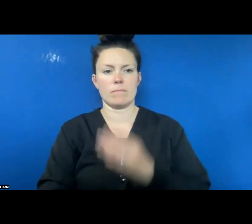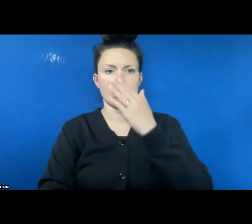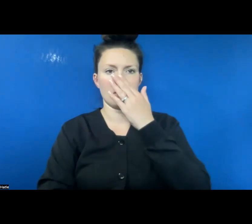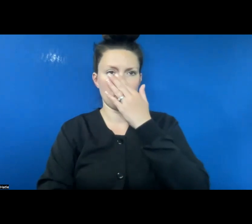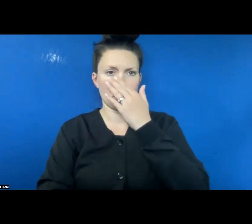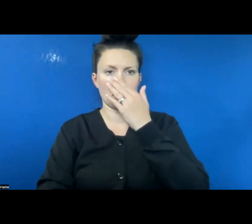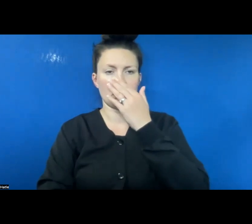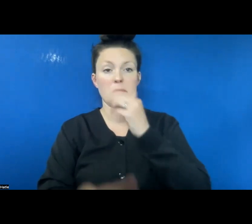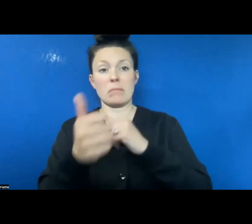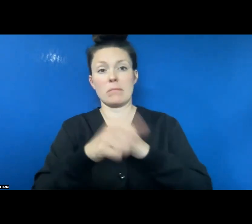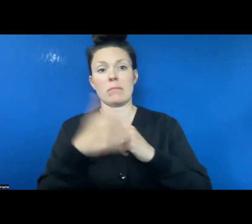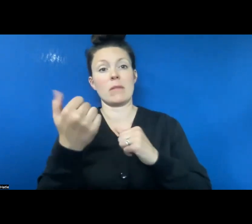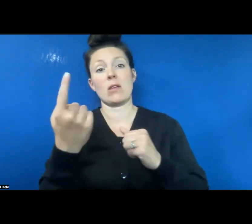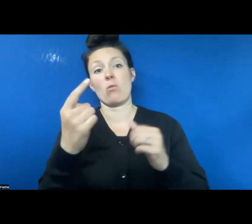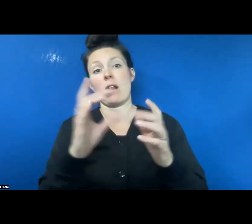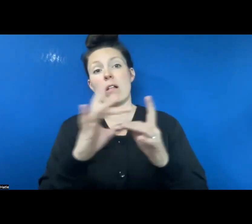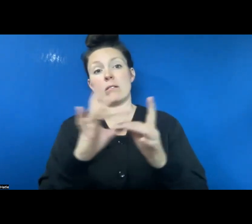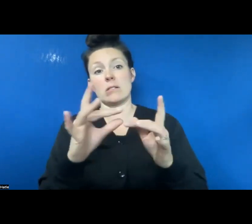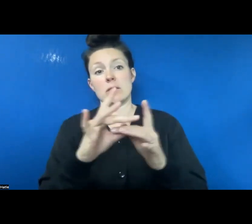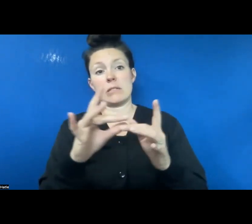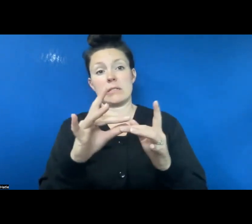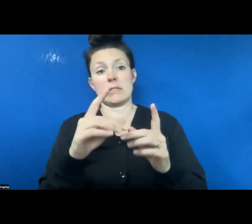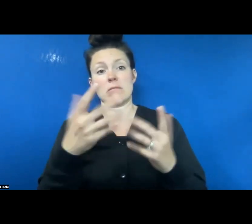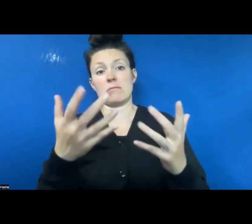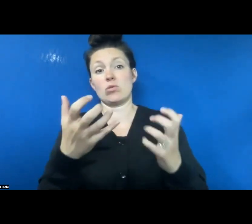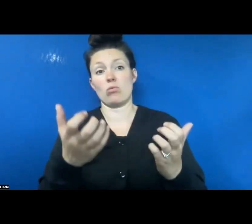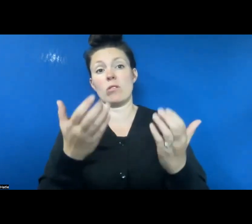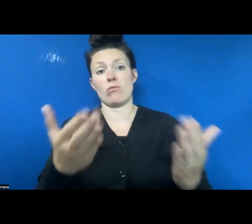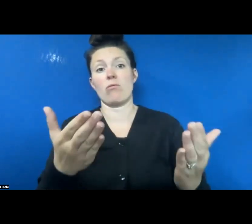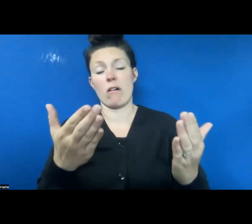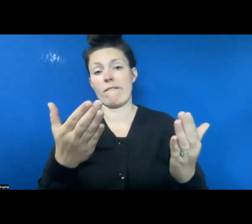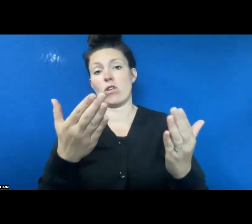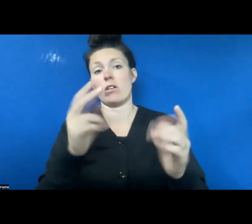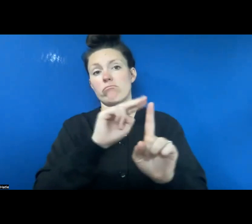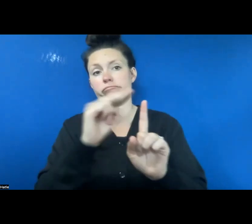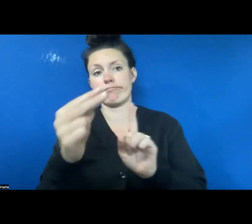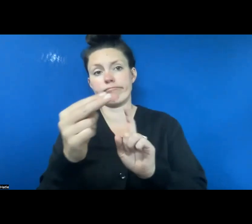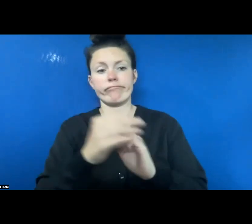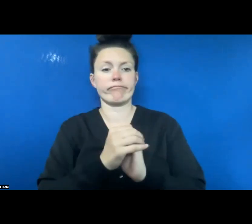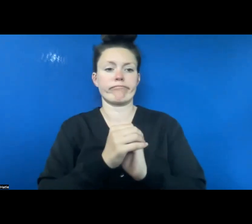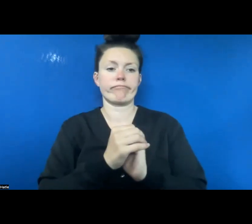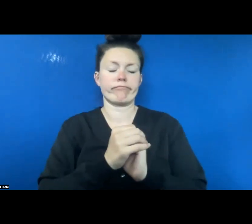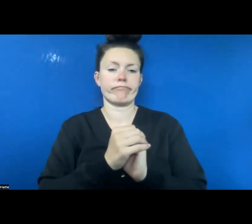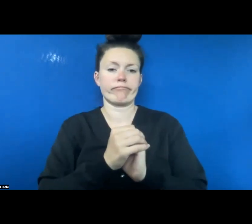So anyone else in the room want to offer any insight or